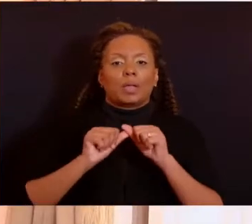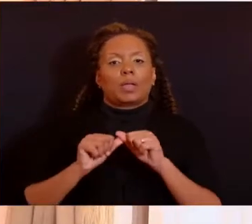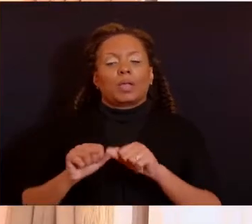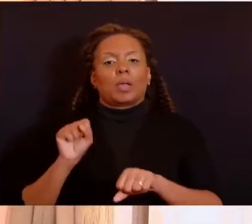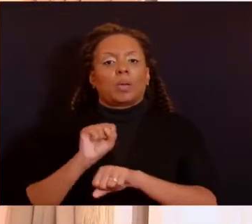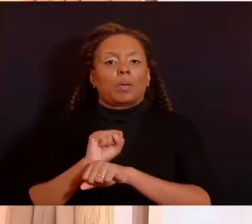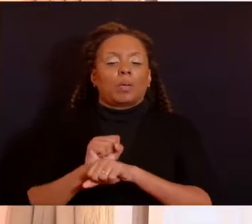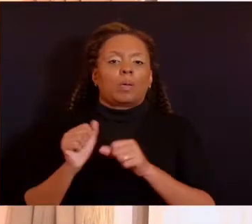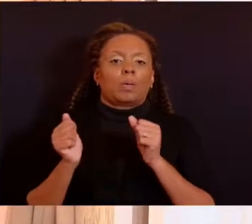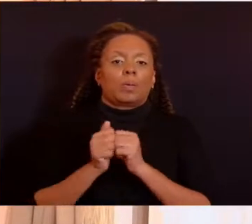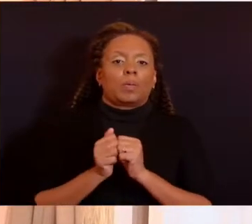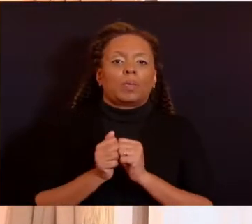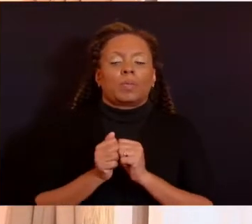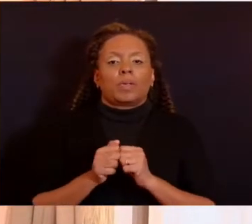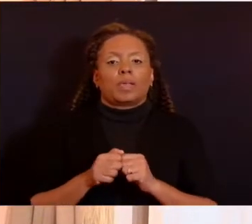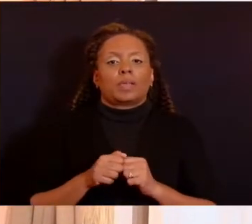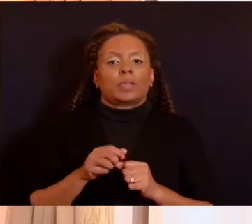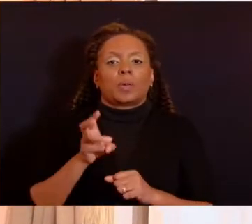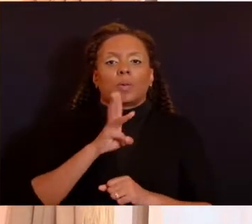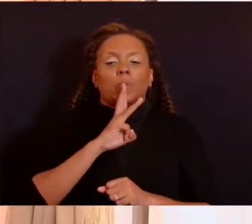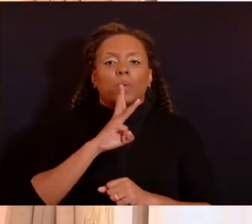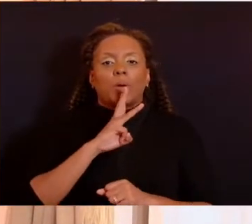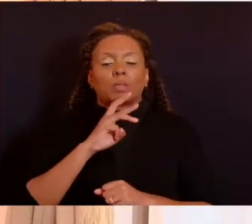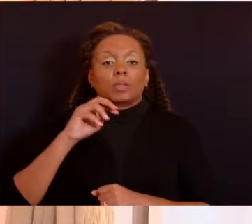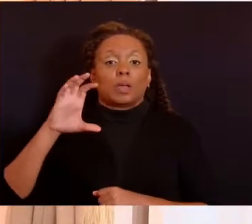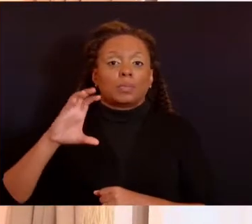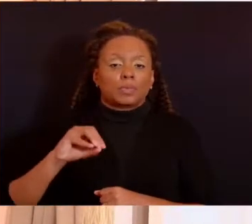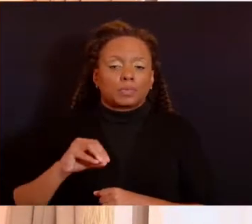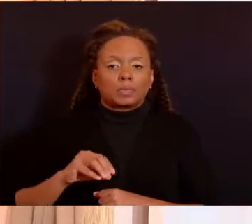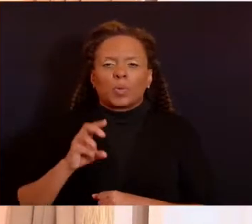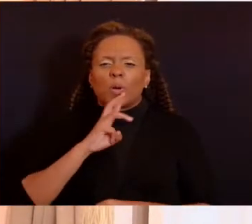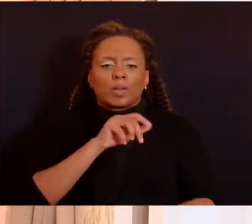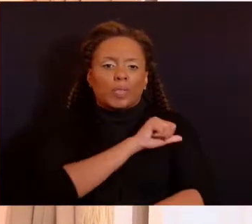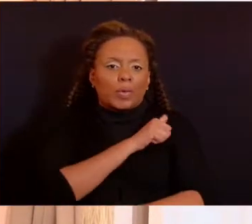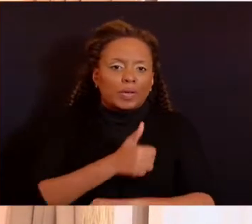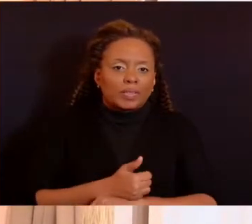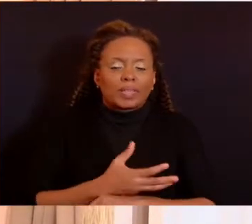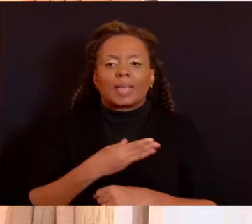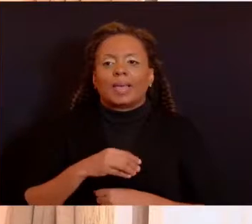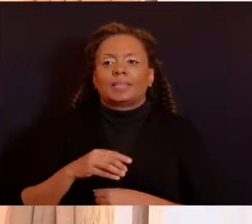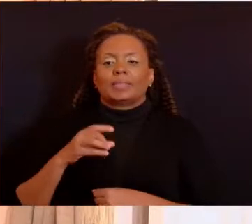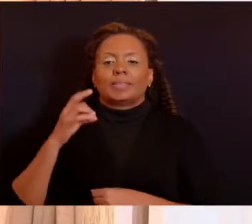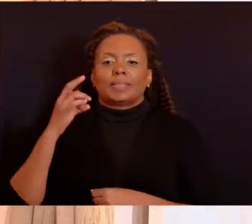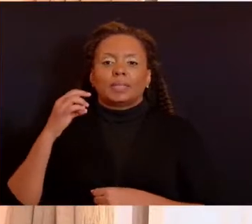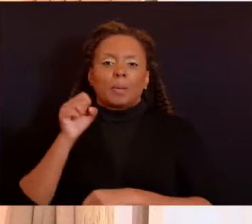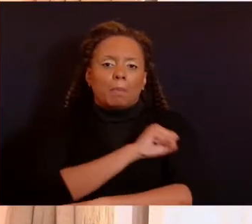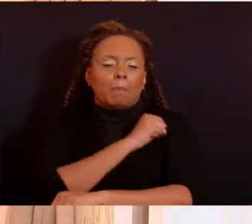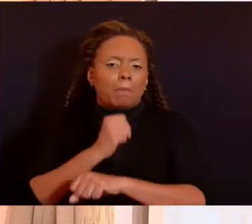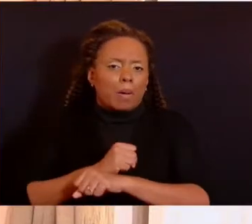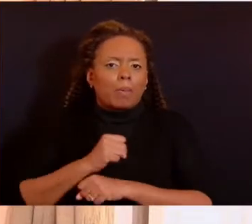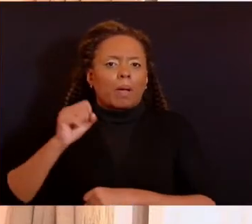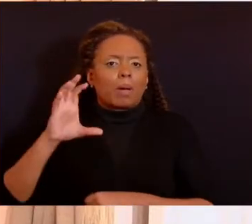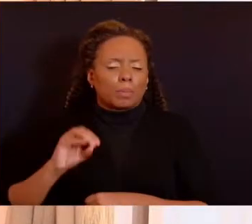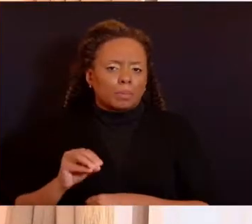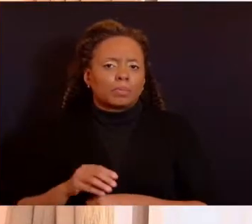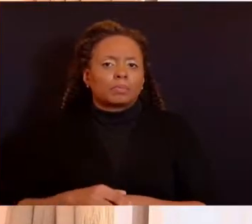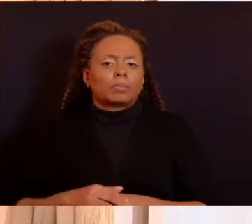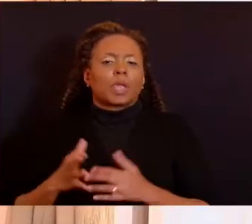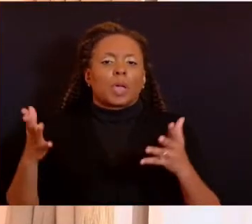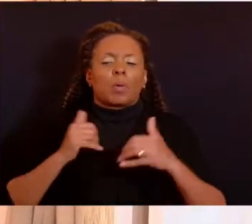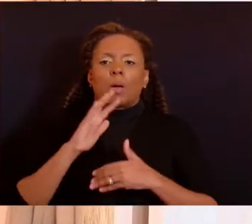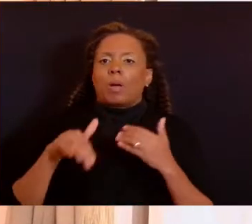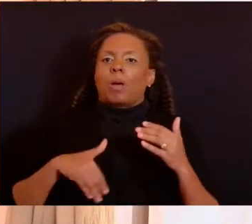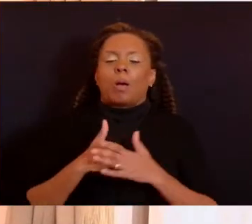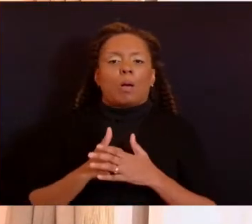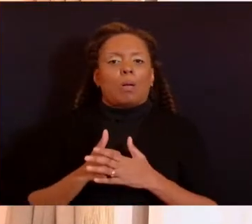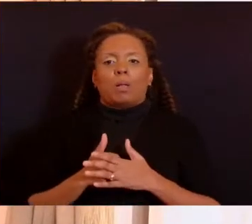companies to make sure that the remaining districts that are affected can be resolved as soon as possible. And